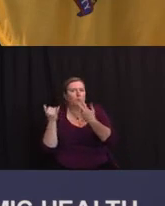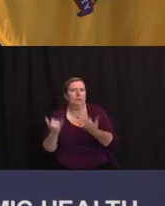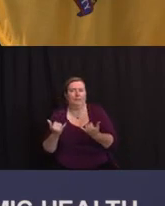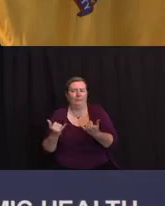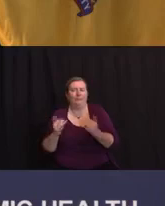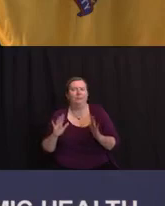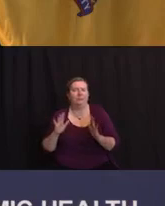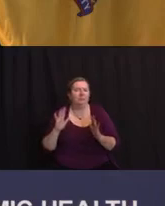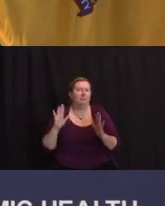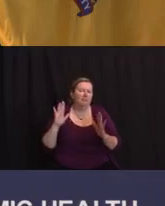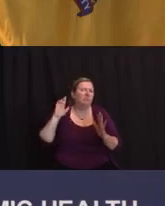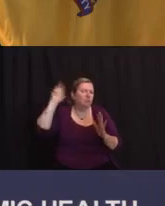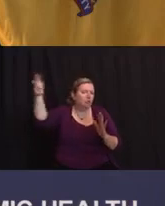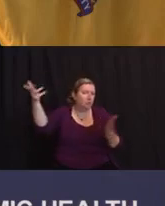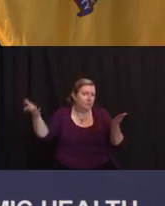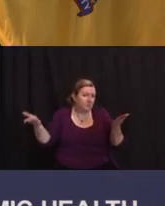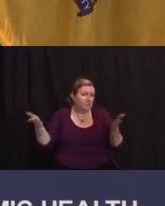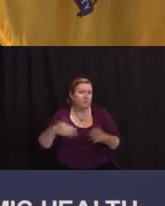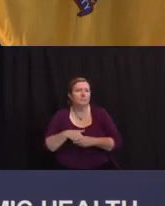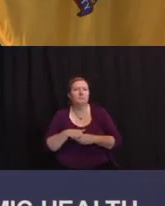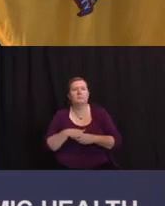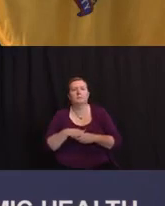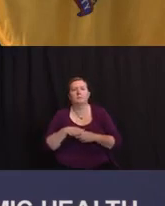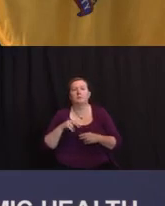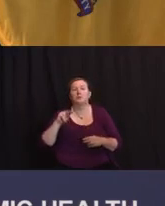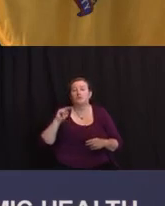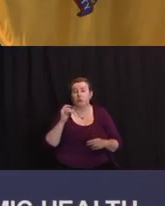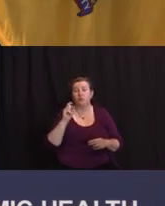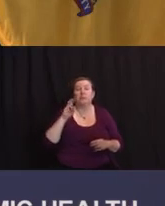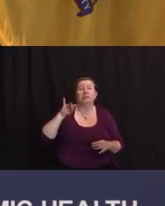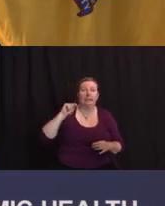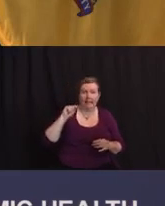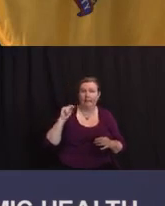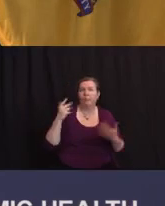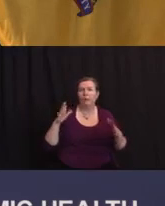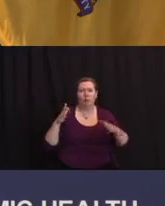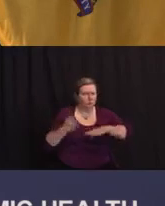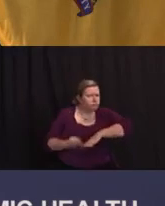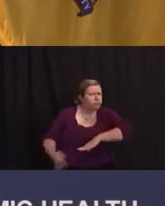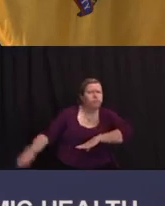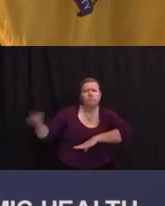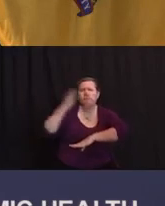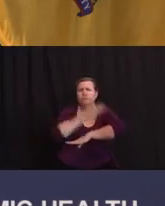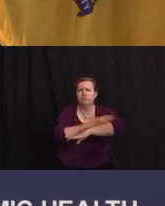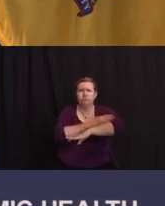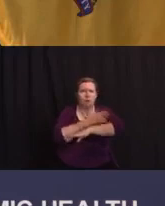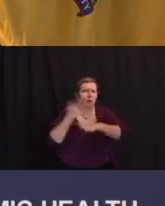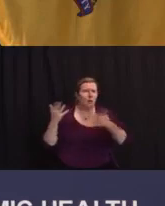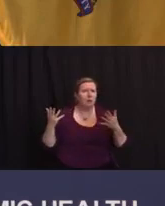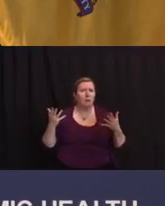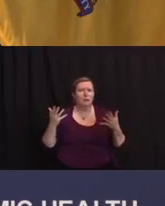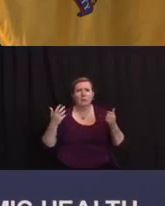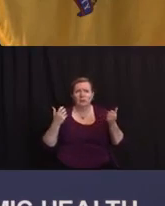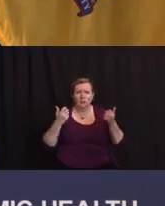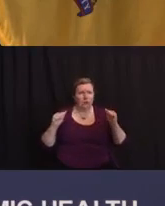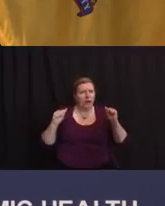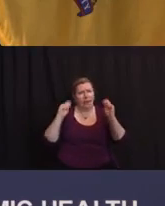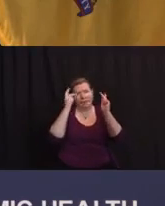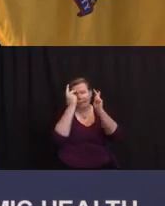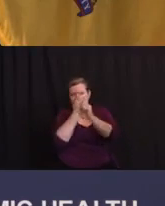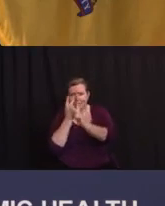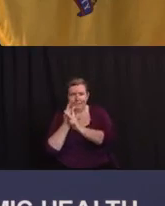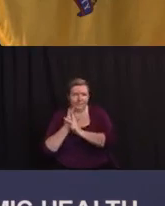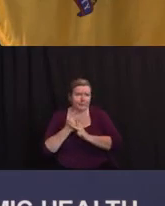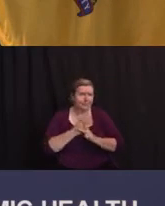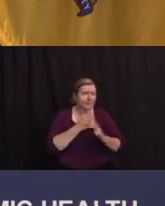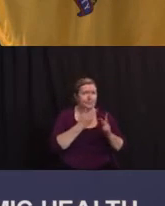I do know NJ Transit has made enormous progress. There's never a silver lining to a pandemic that takes over